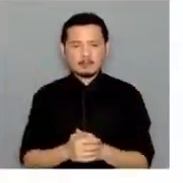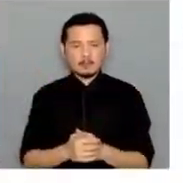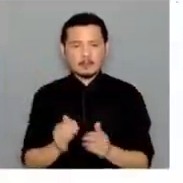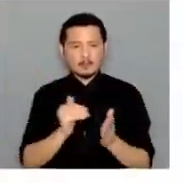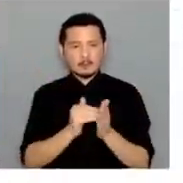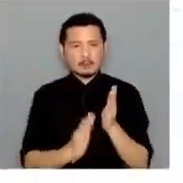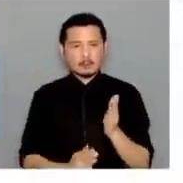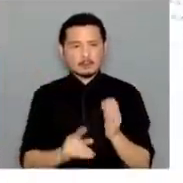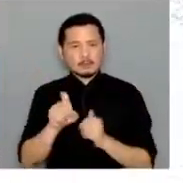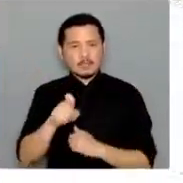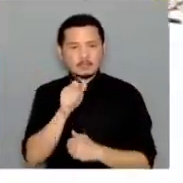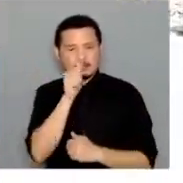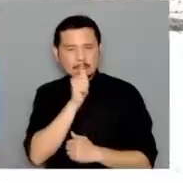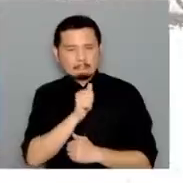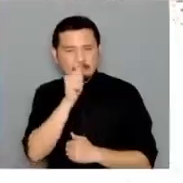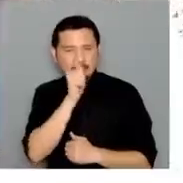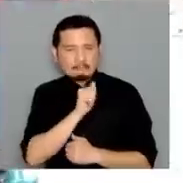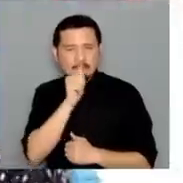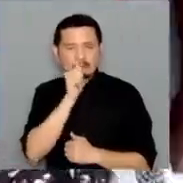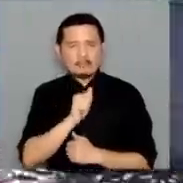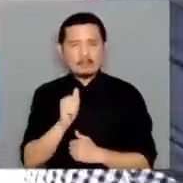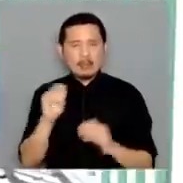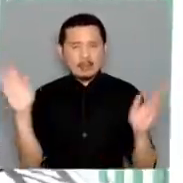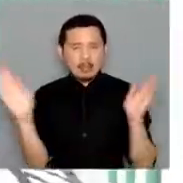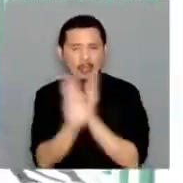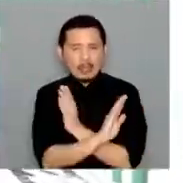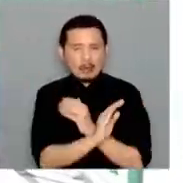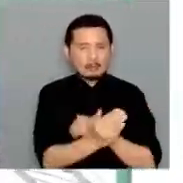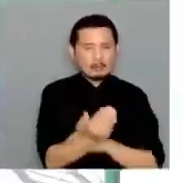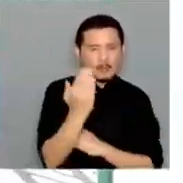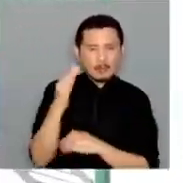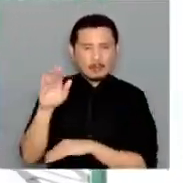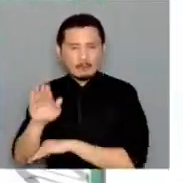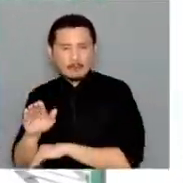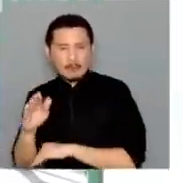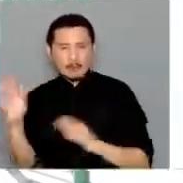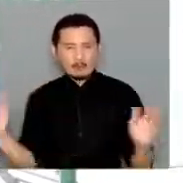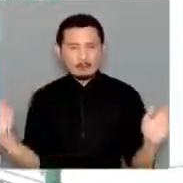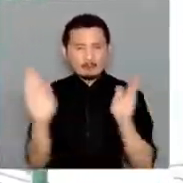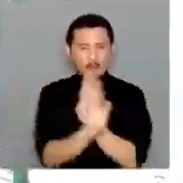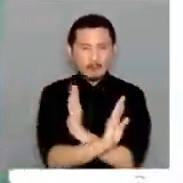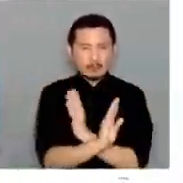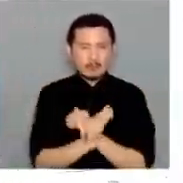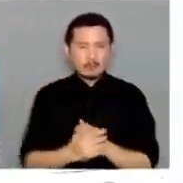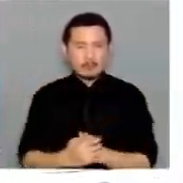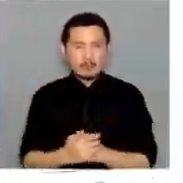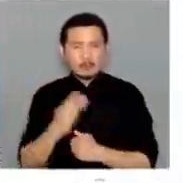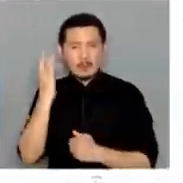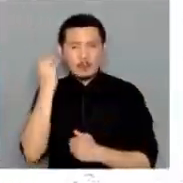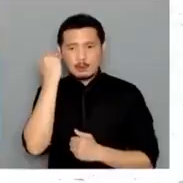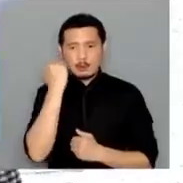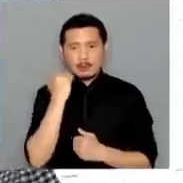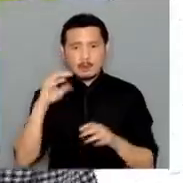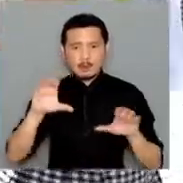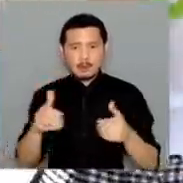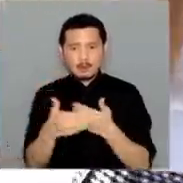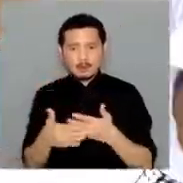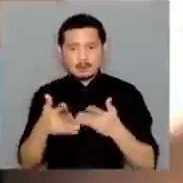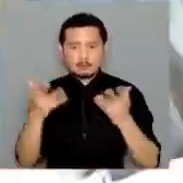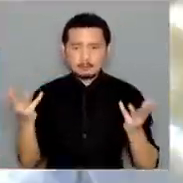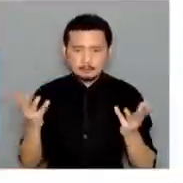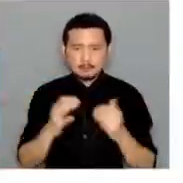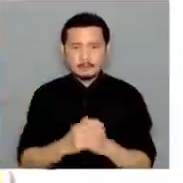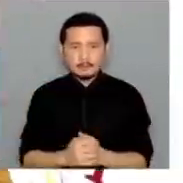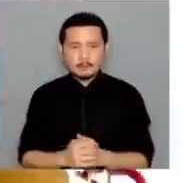the 3 shifts from morning and afternoon and evening shifts because, of course, the shortage of the classroom. Meanwhile,